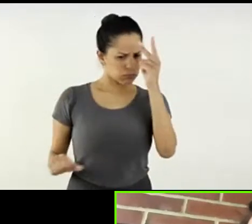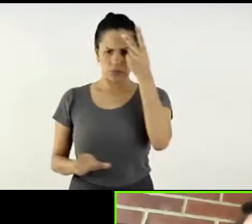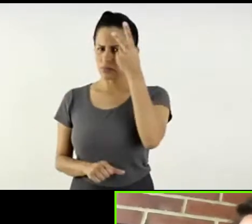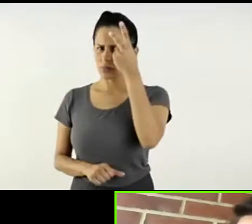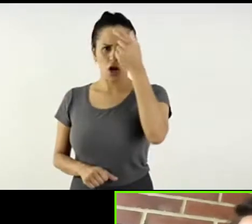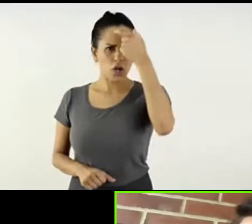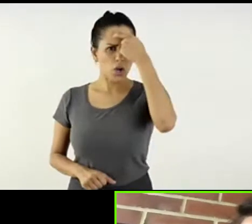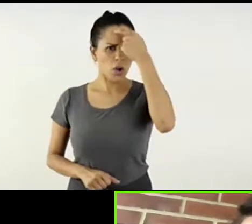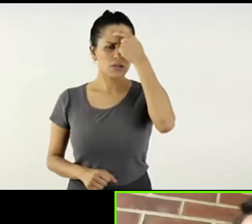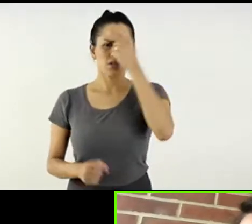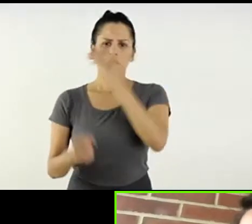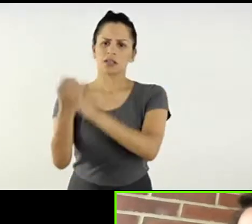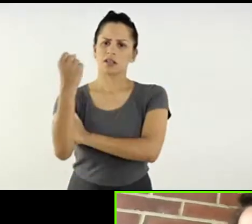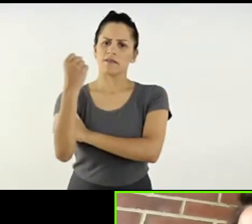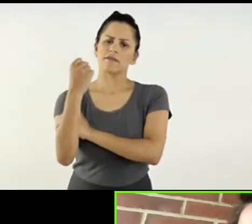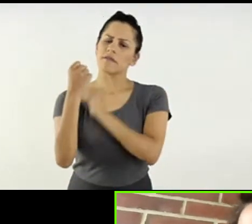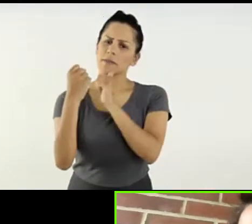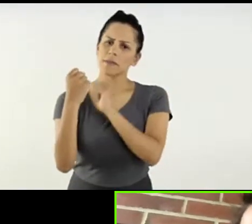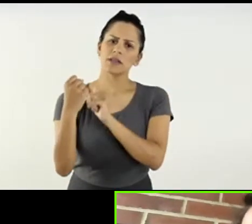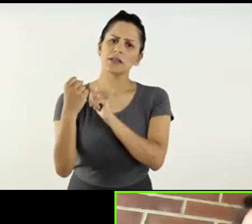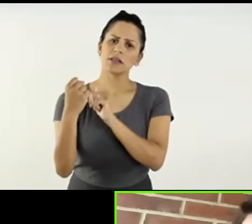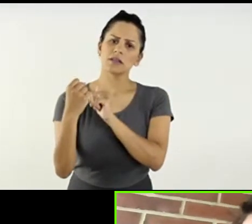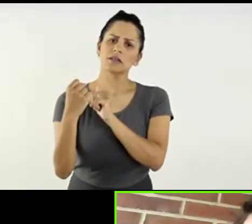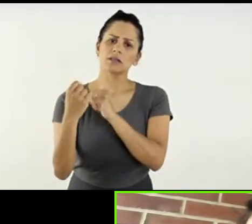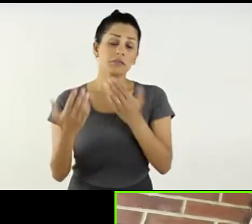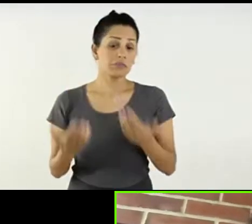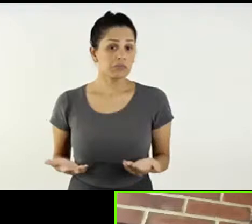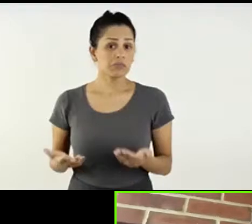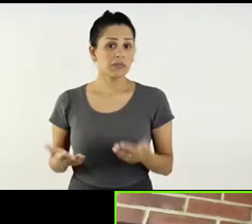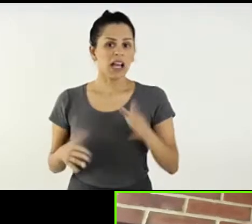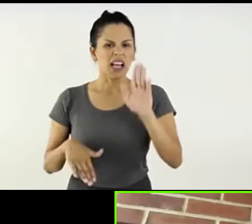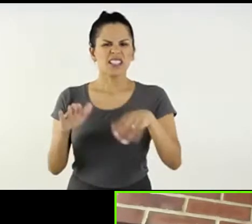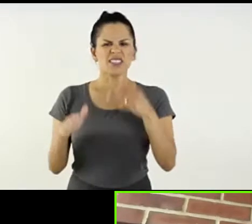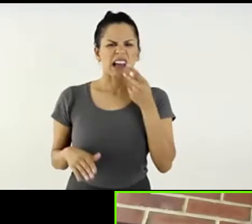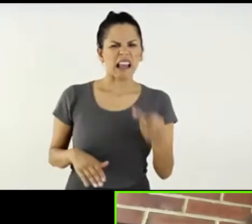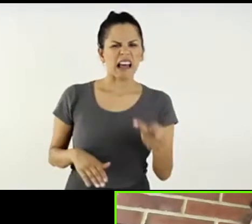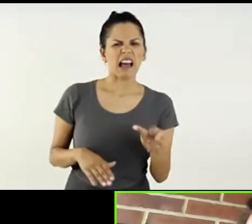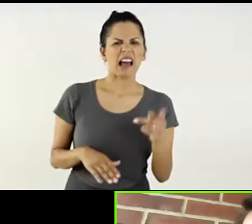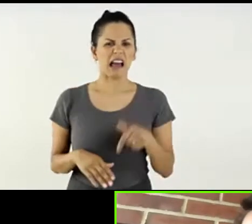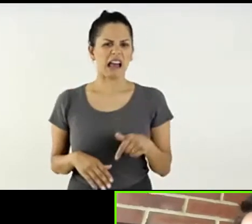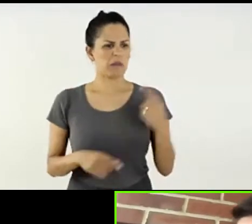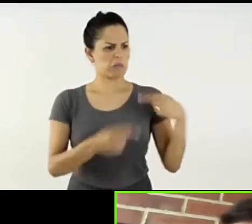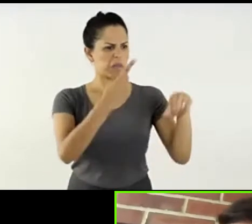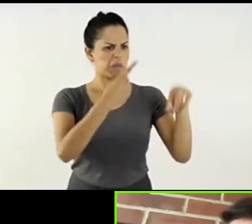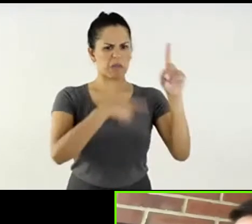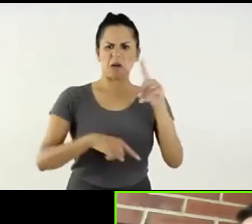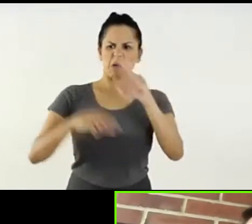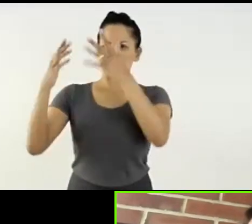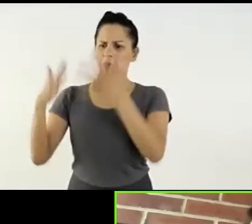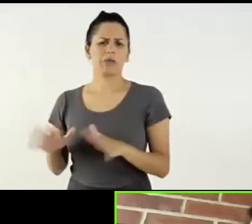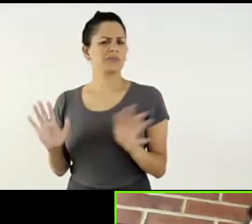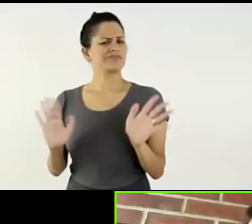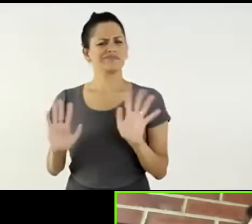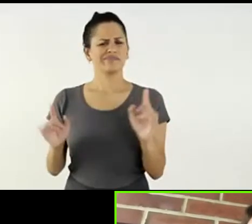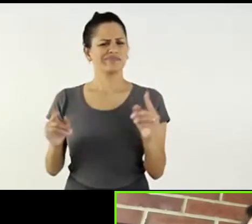doesn't make sense when we're thinking about and talking about these communities. But to go back to the point at hand,